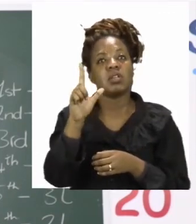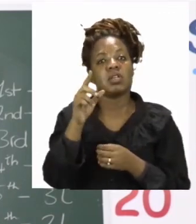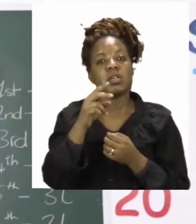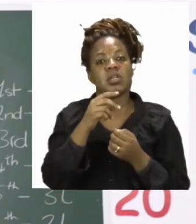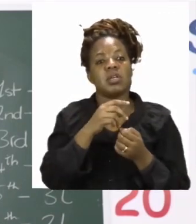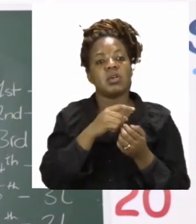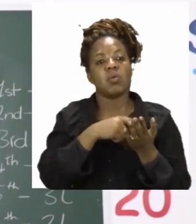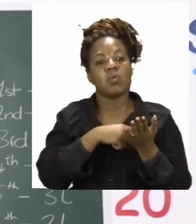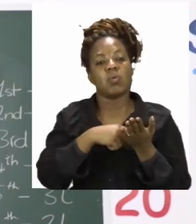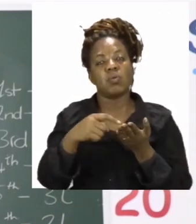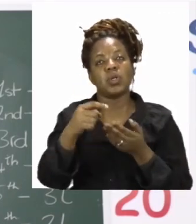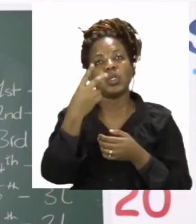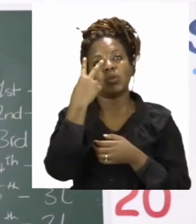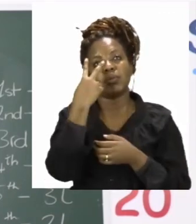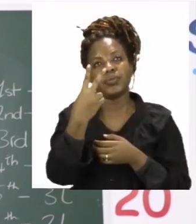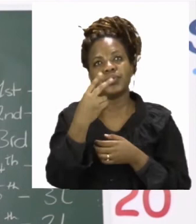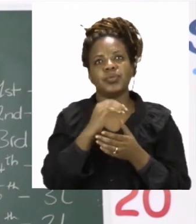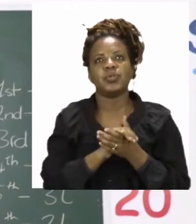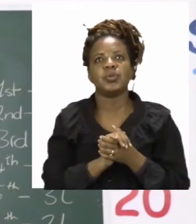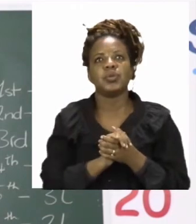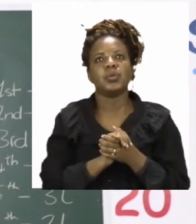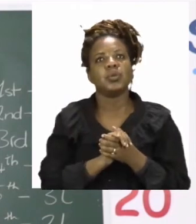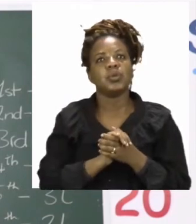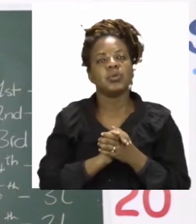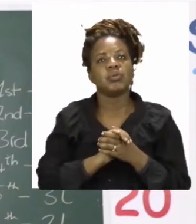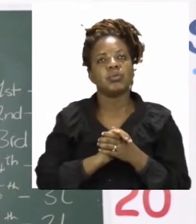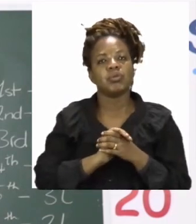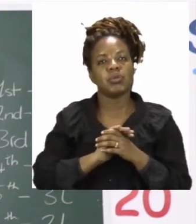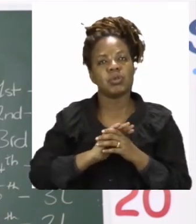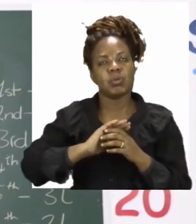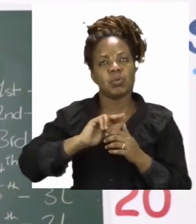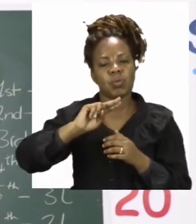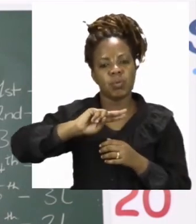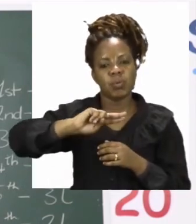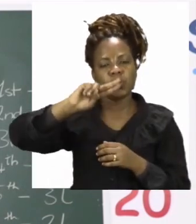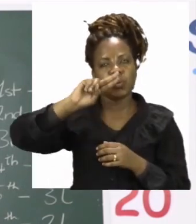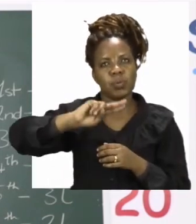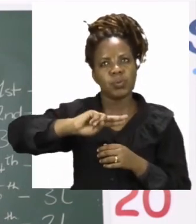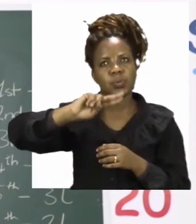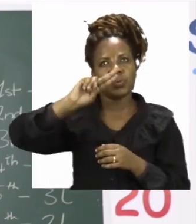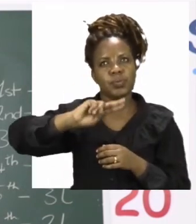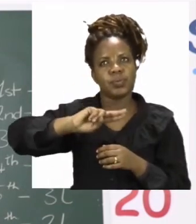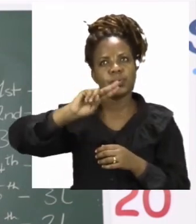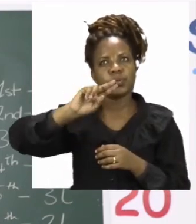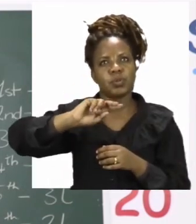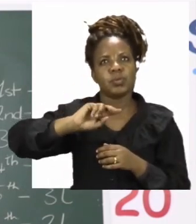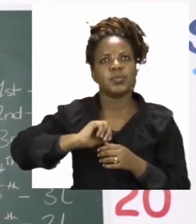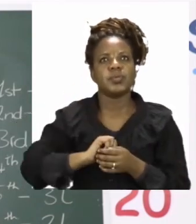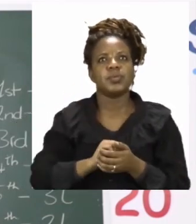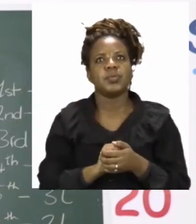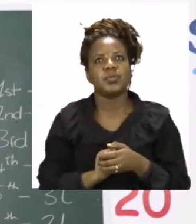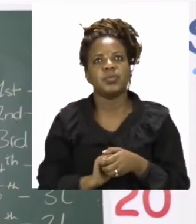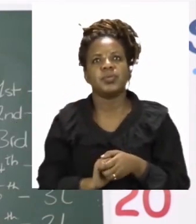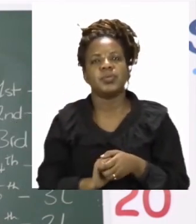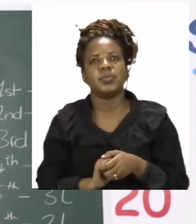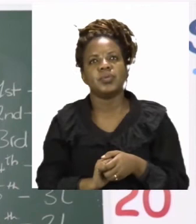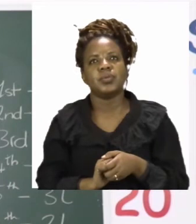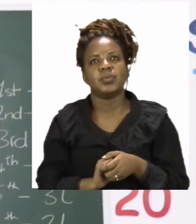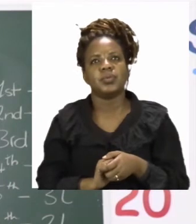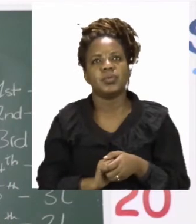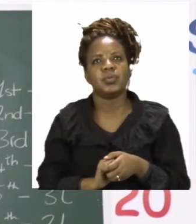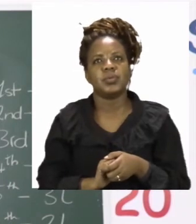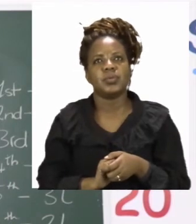now color all the blocks we can see for that week. Make sure that you